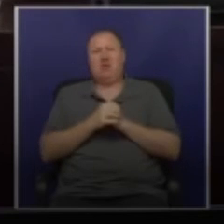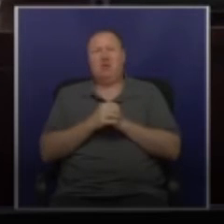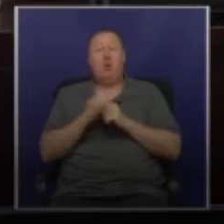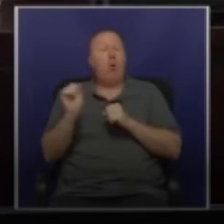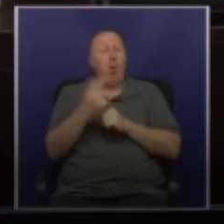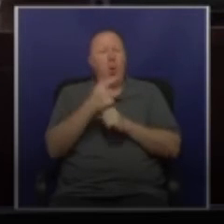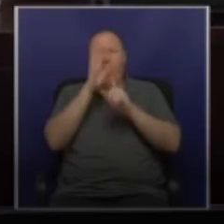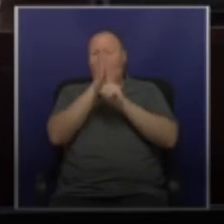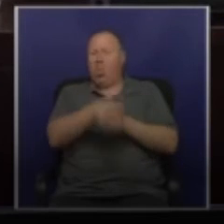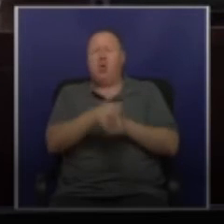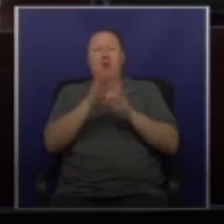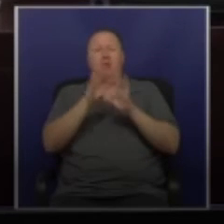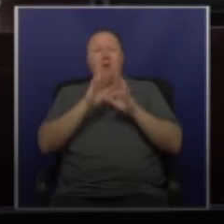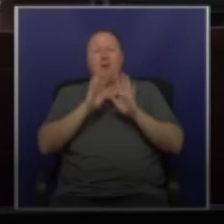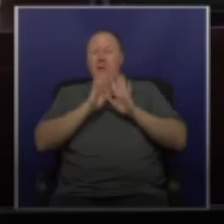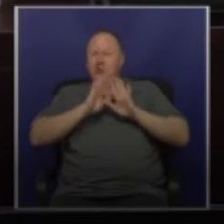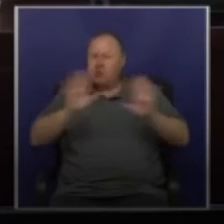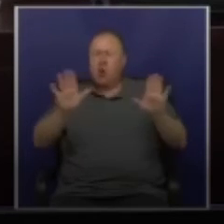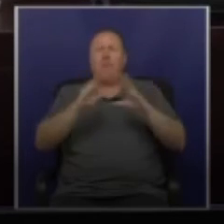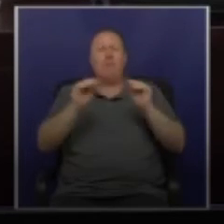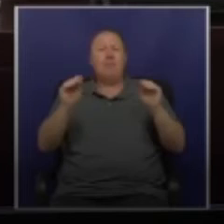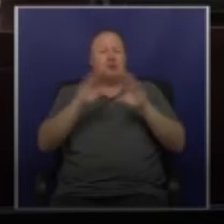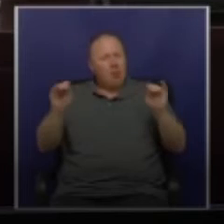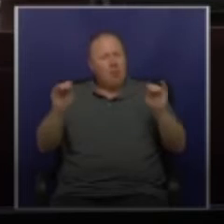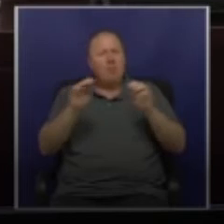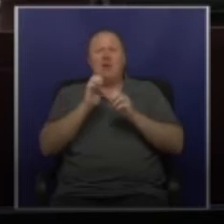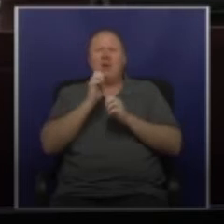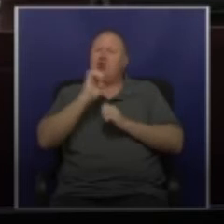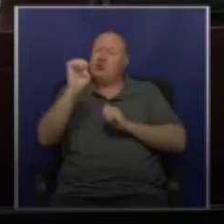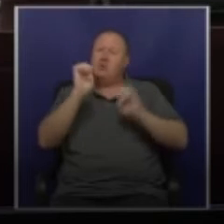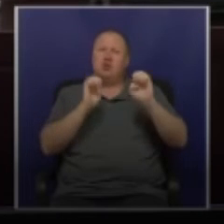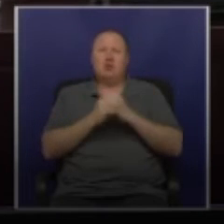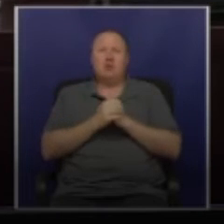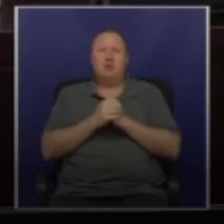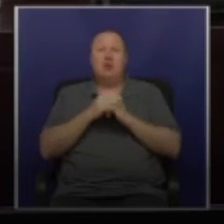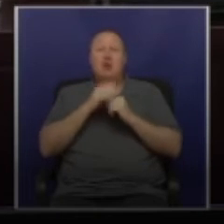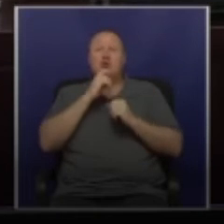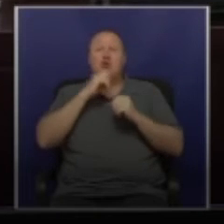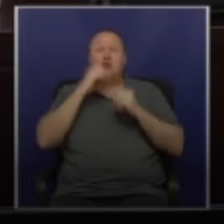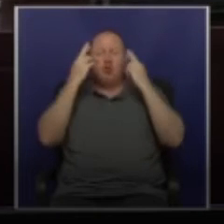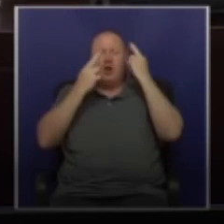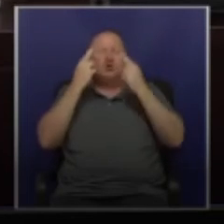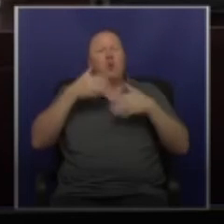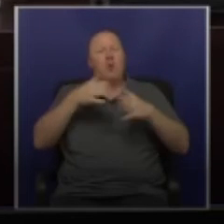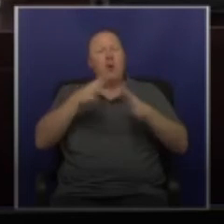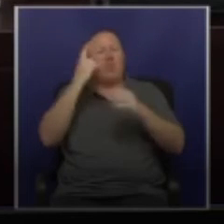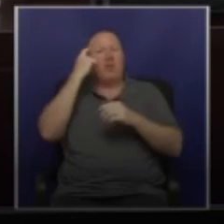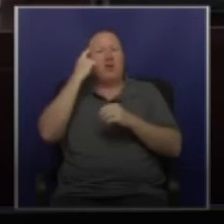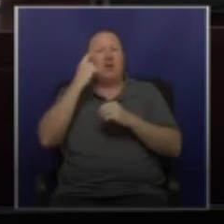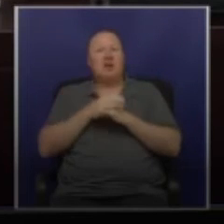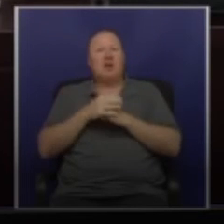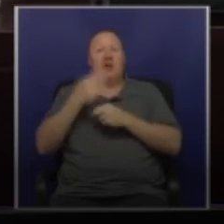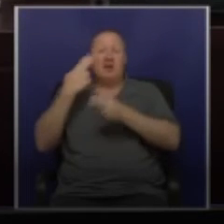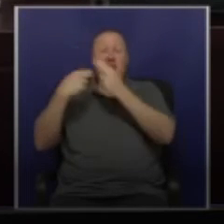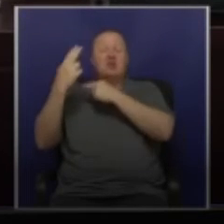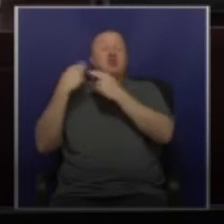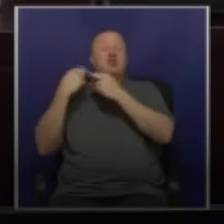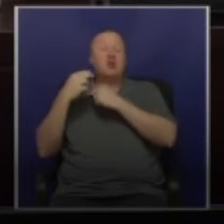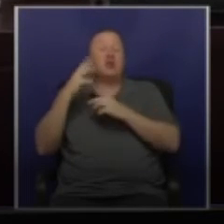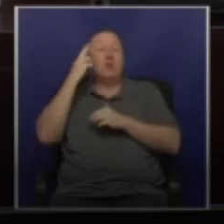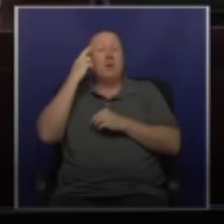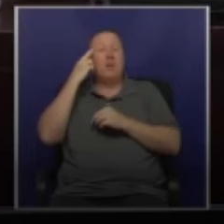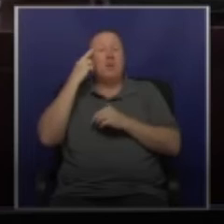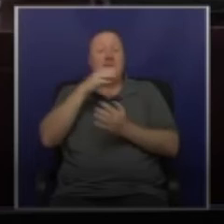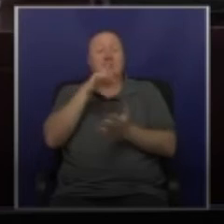possible, rationality rather than radicalism must win the day. Honourable members, history will remember the significance of